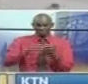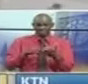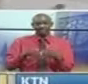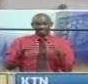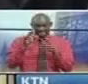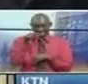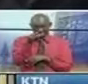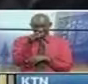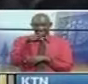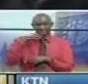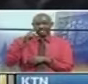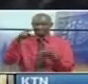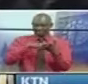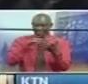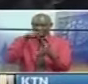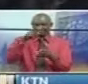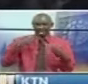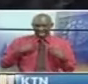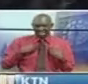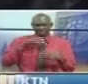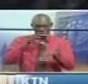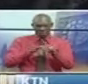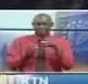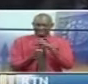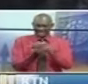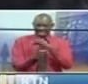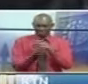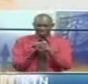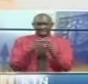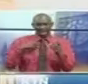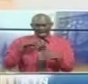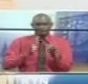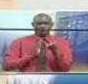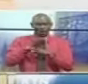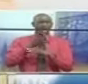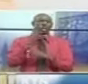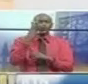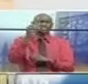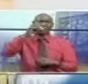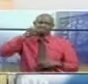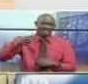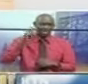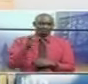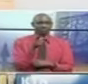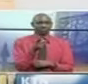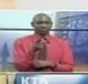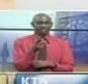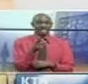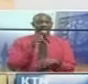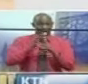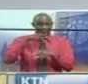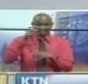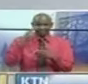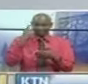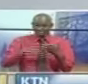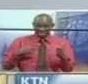surrender after allegations were made that she had received bribes amounting to over 40 million shillings. After she failed